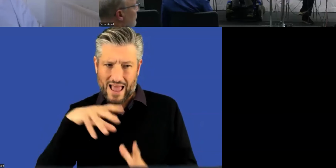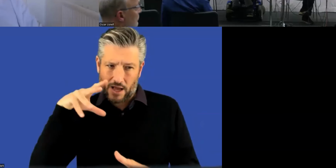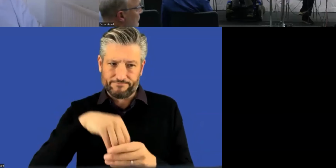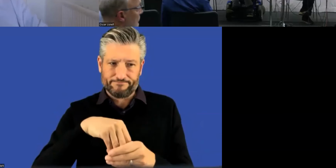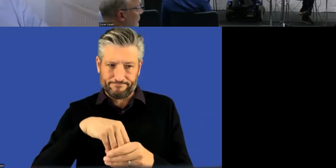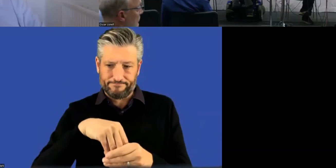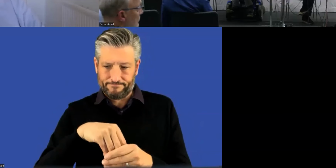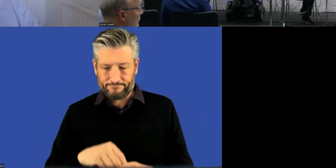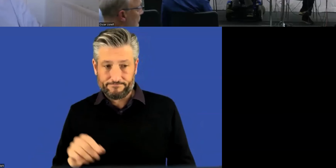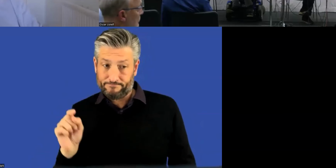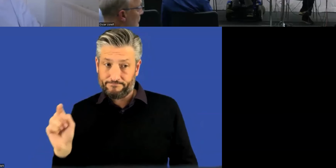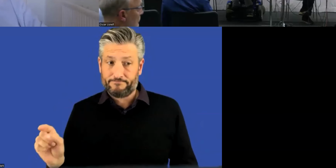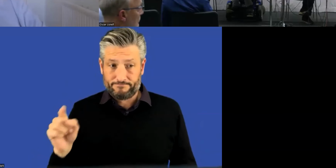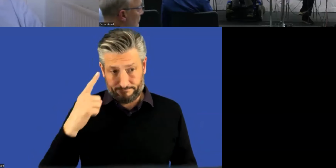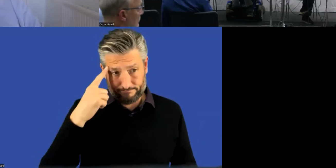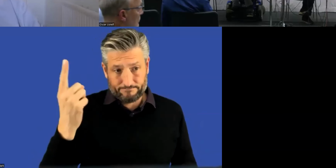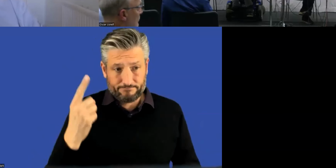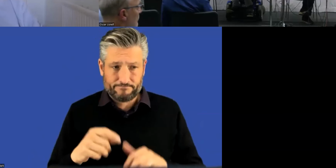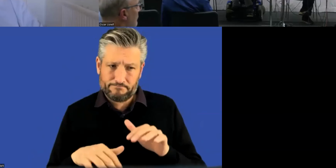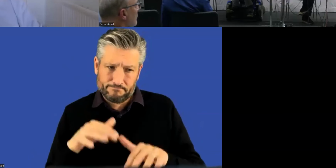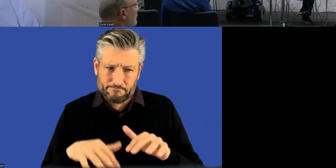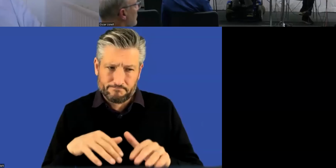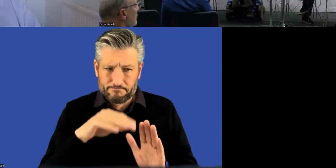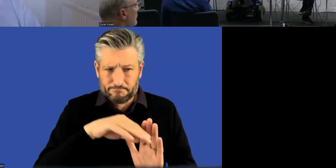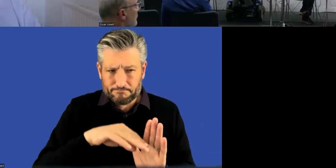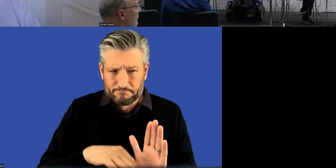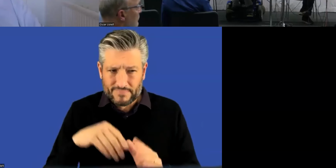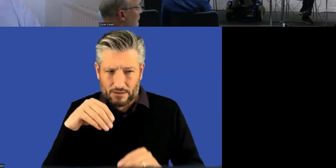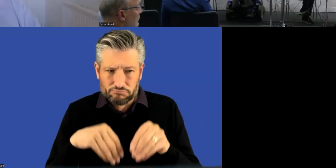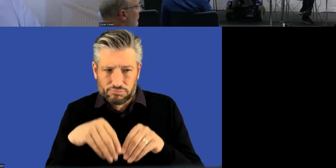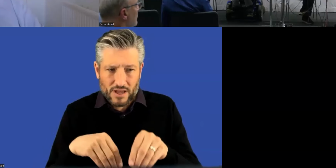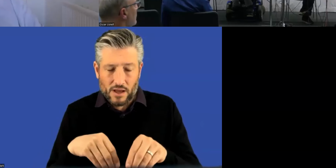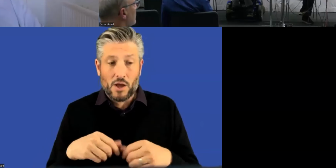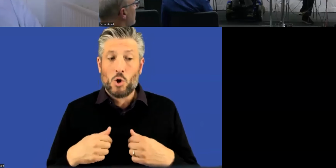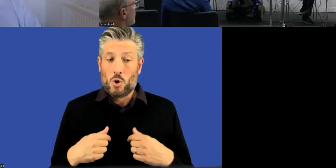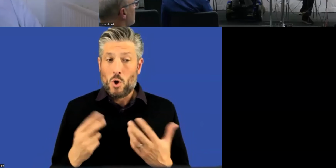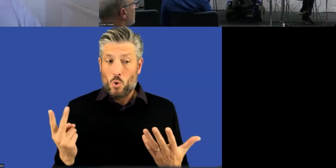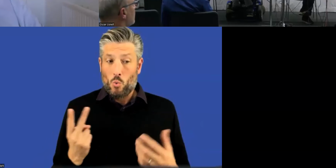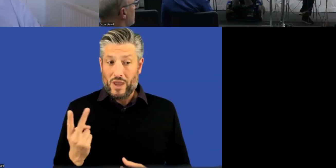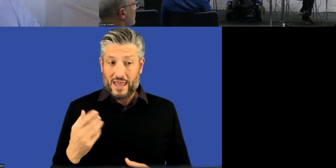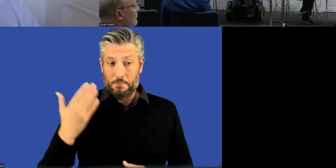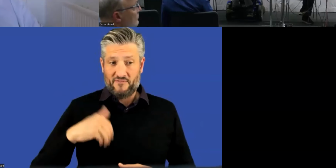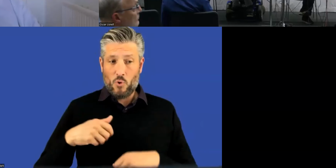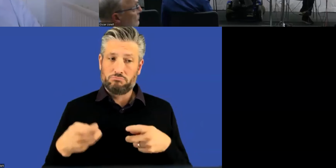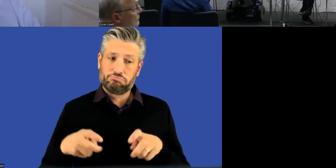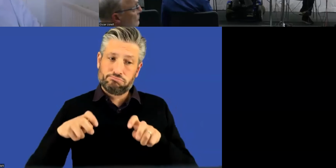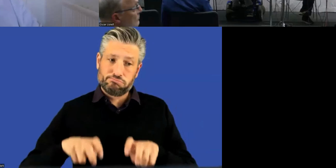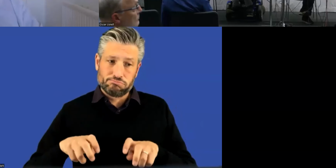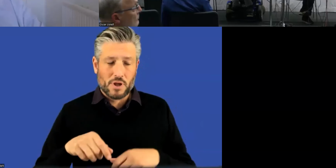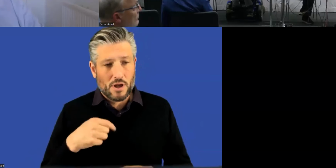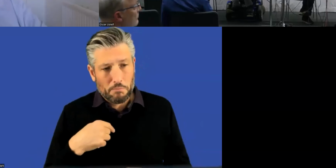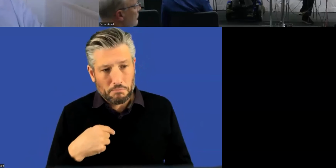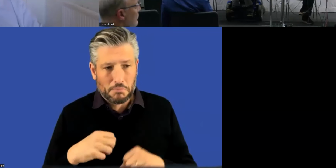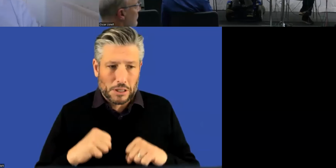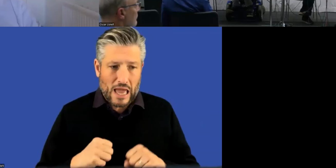we sat together, we could turn sounds and things on and off, but that wasn't good enough. I wanted to play with some sort of expression